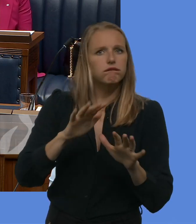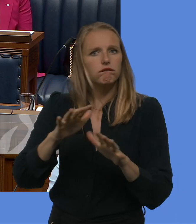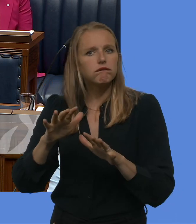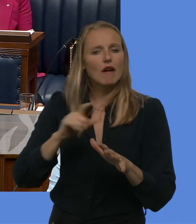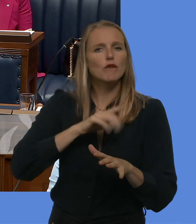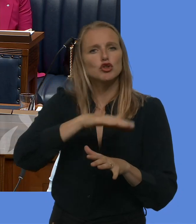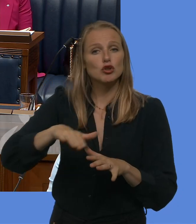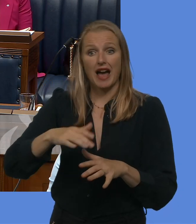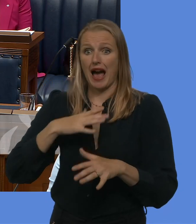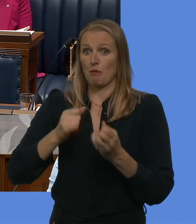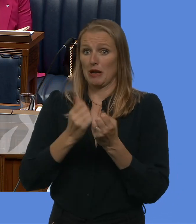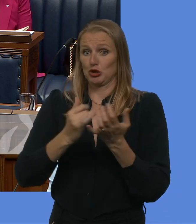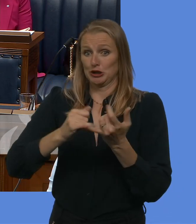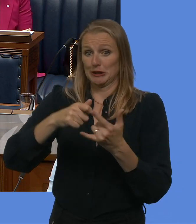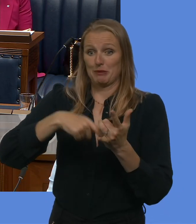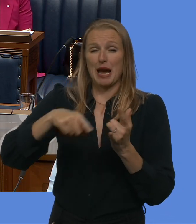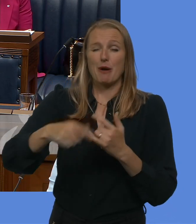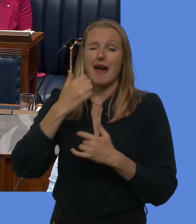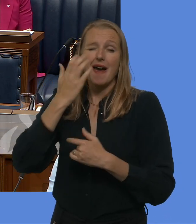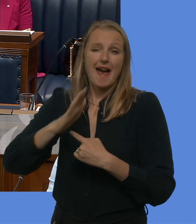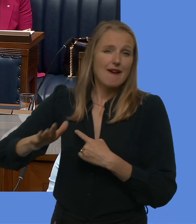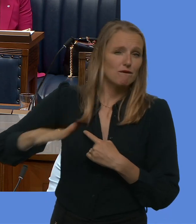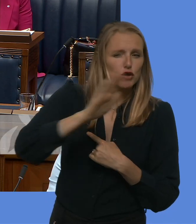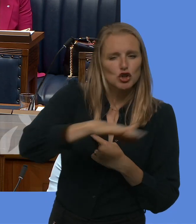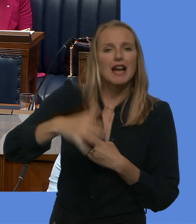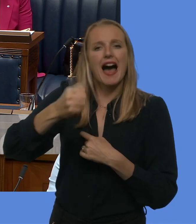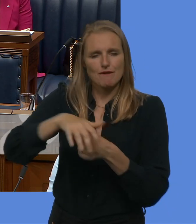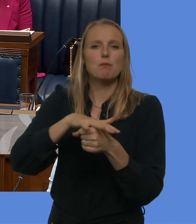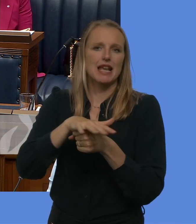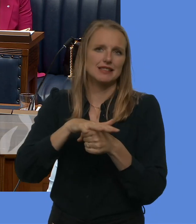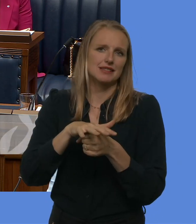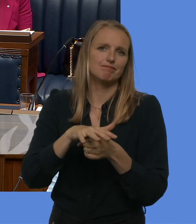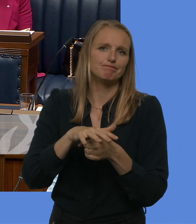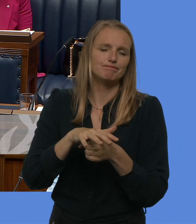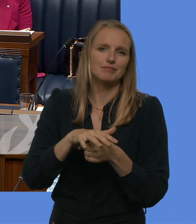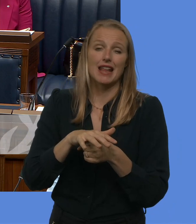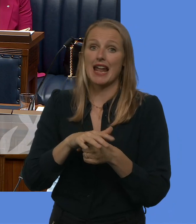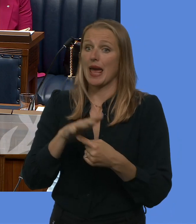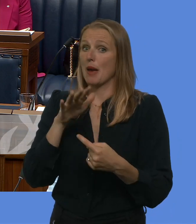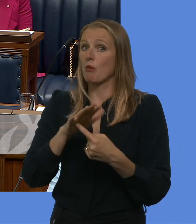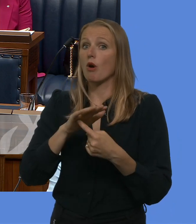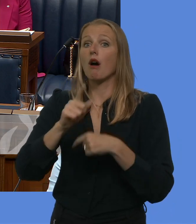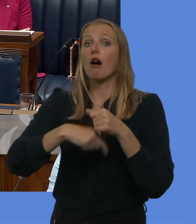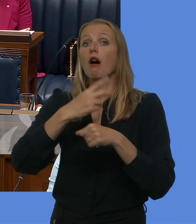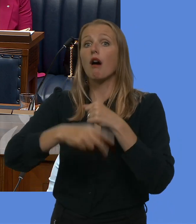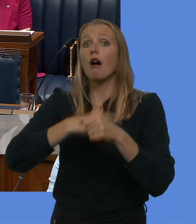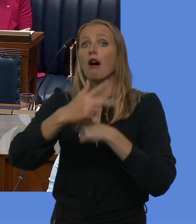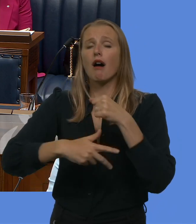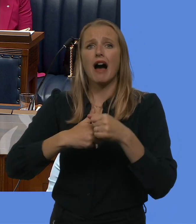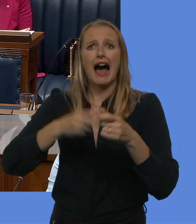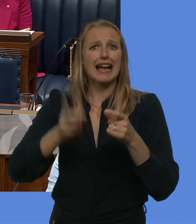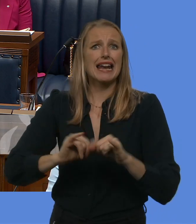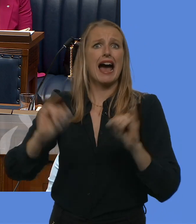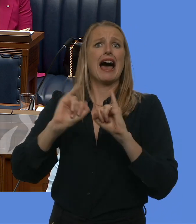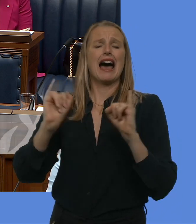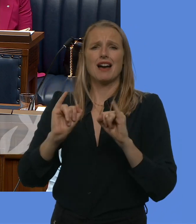September every child has got a place. Then we need to make sure that this isn't repeated in future years, because this